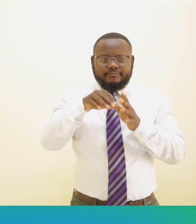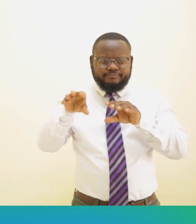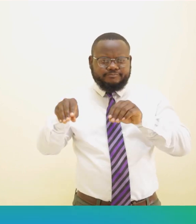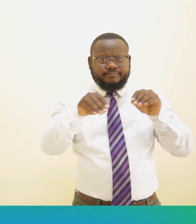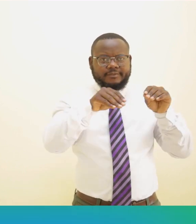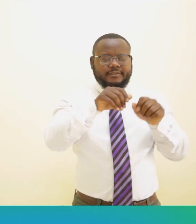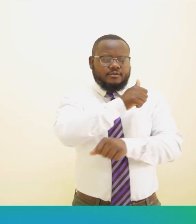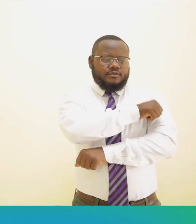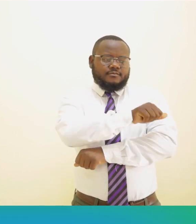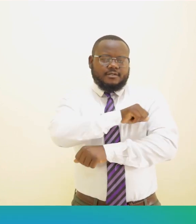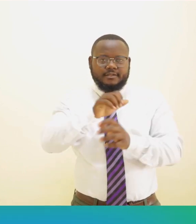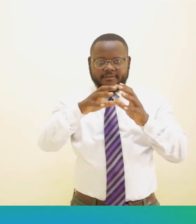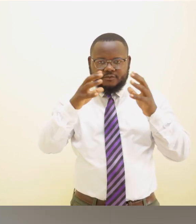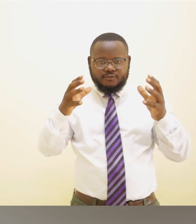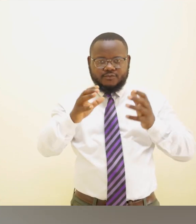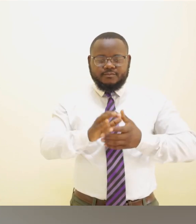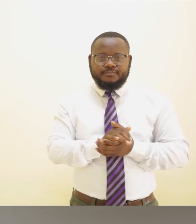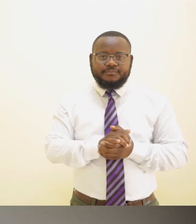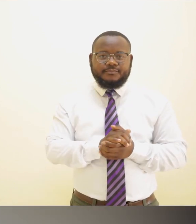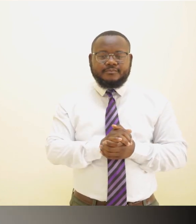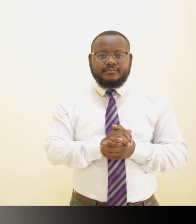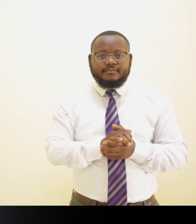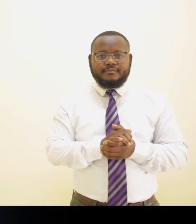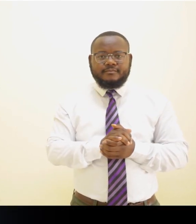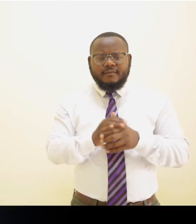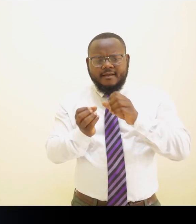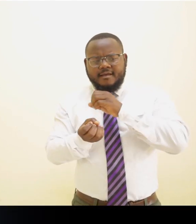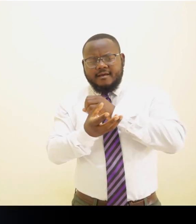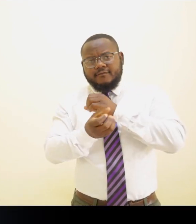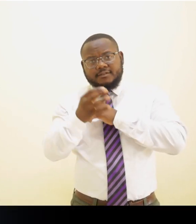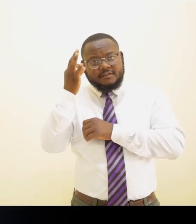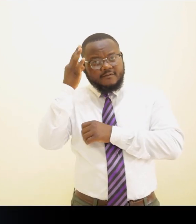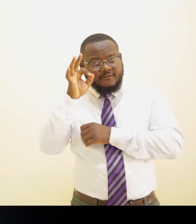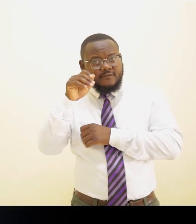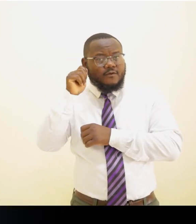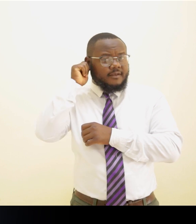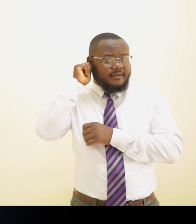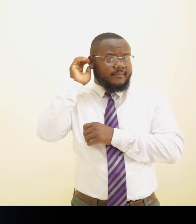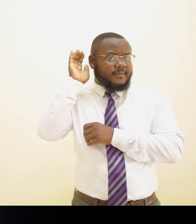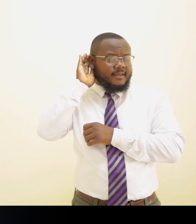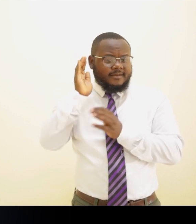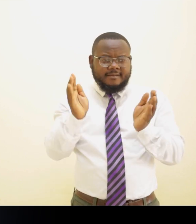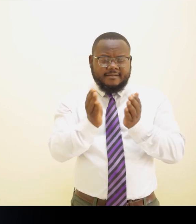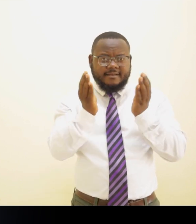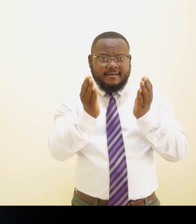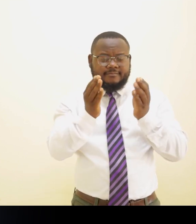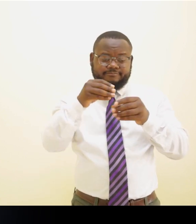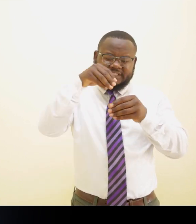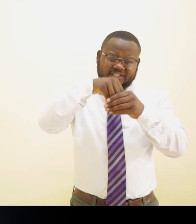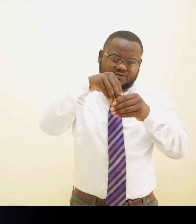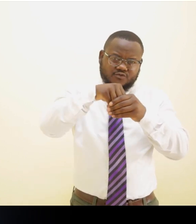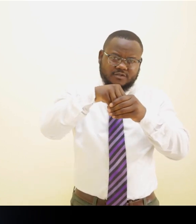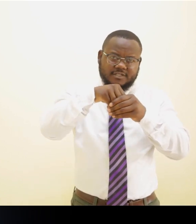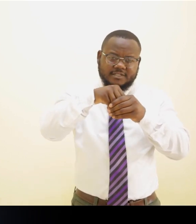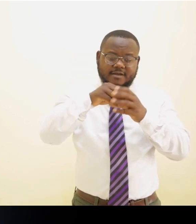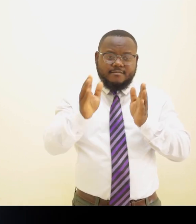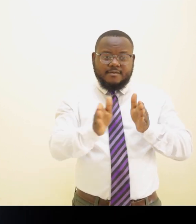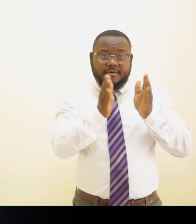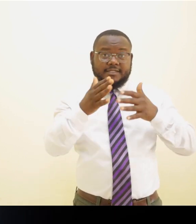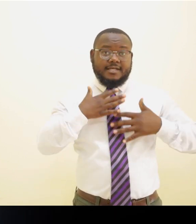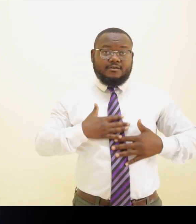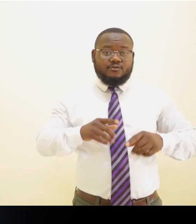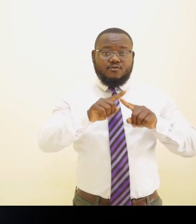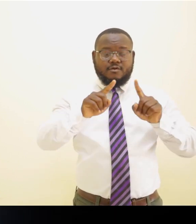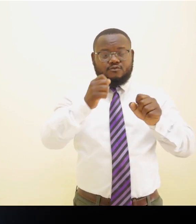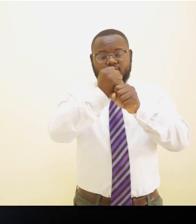facilities. Advocate for ear and hearing care by including it in local health plans and working